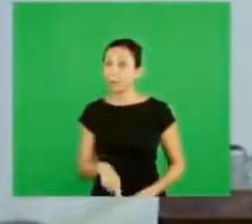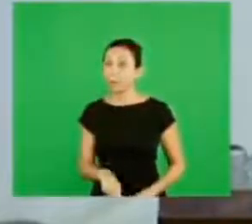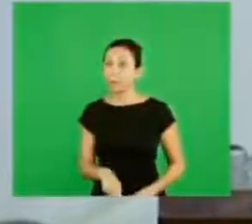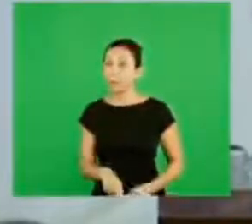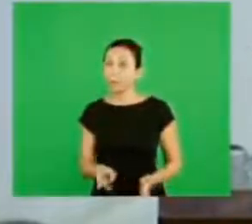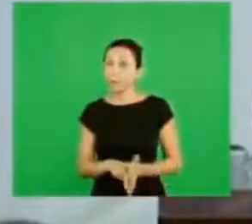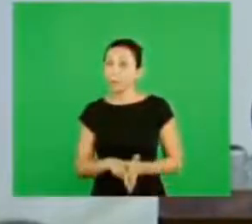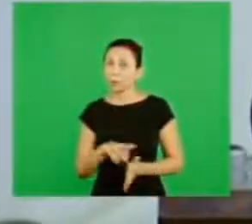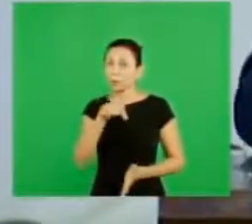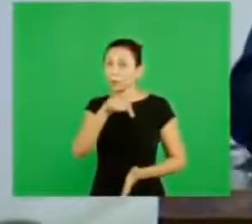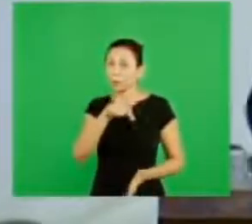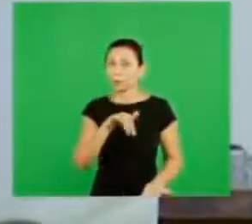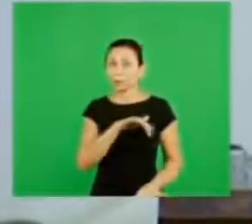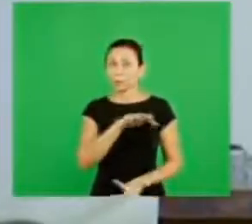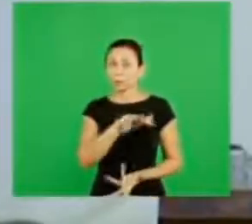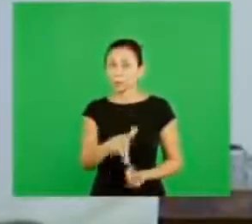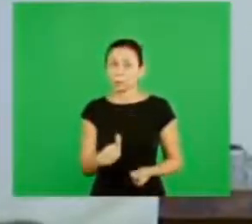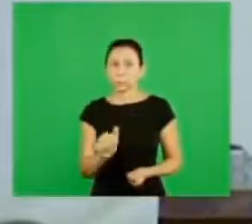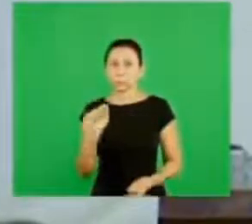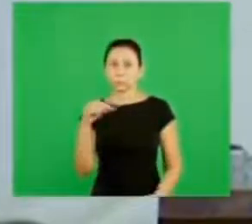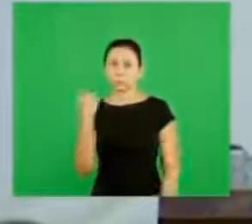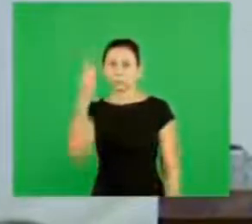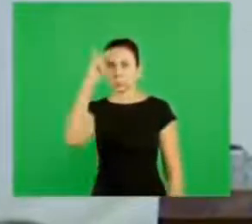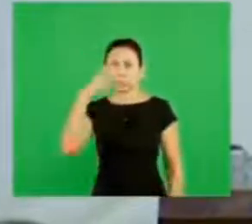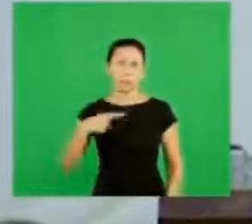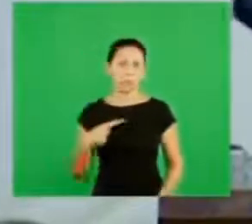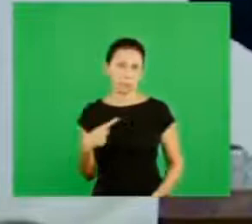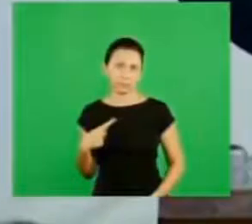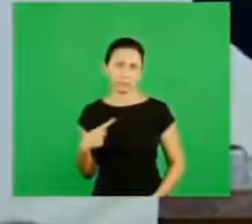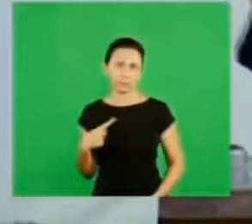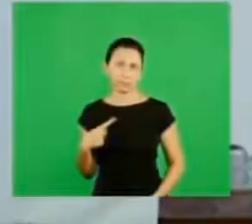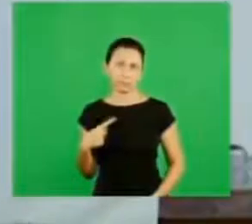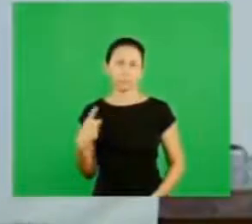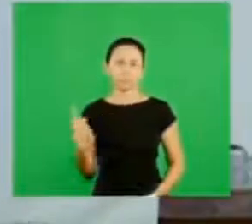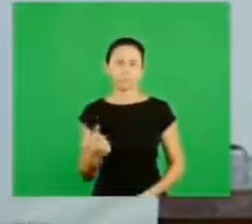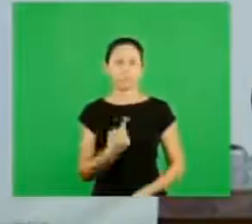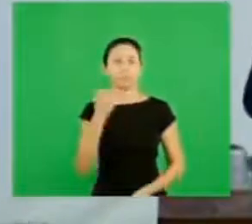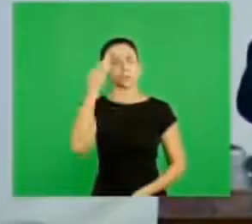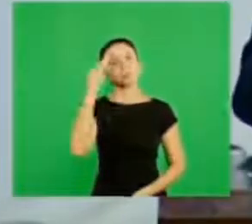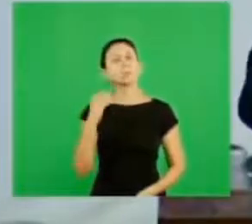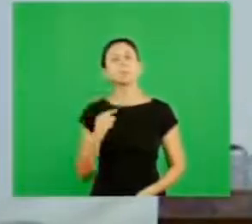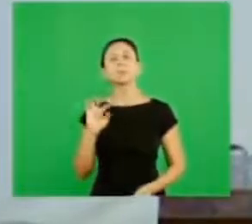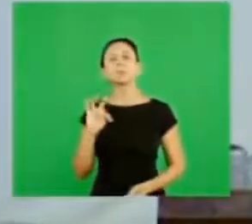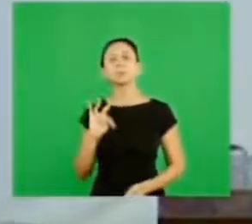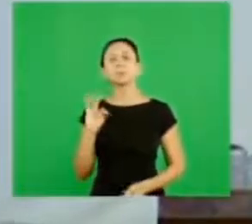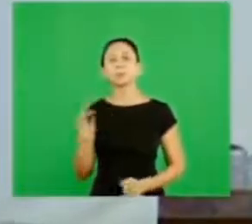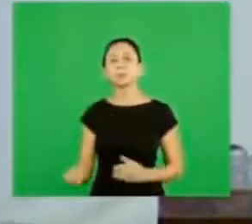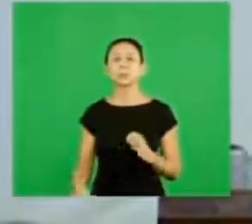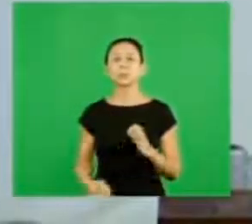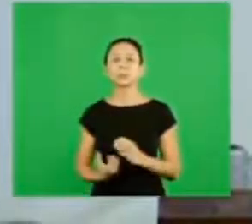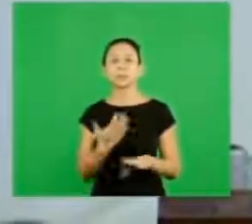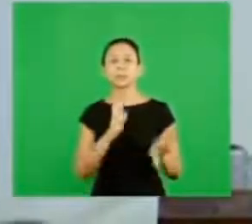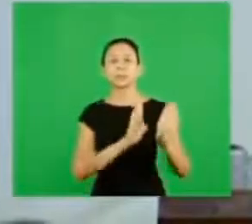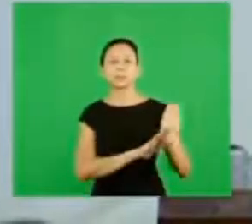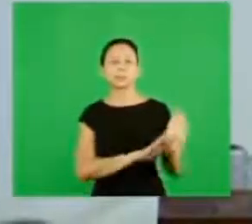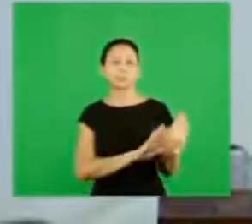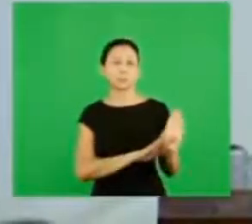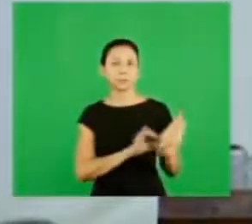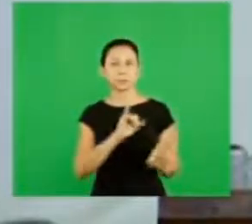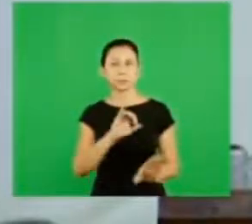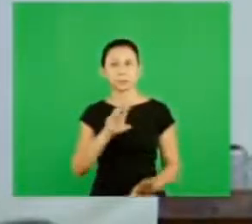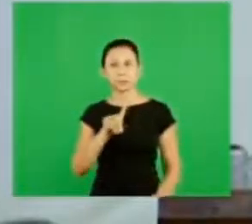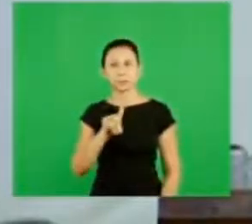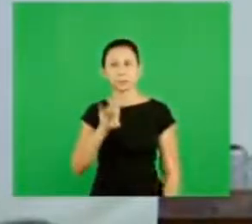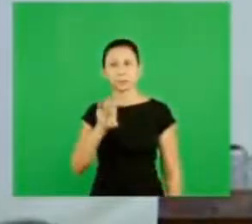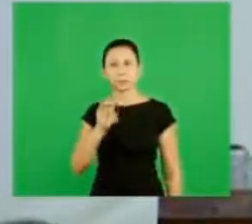science. And science comes from reason. And reason is from here. And all of us here, we know that all of